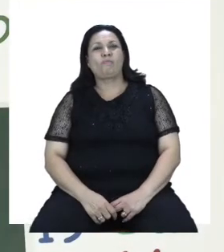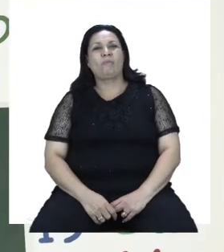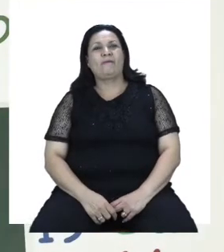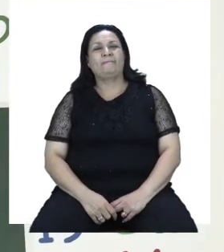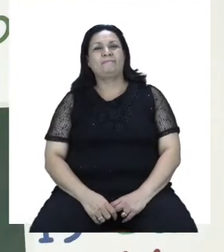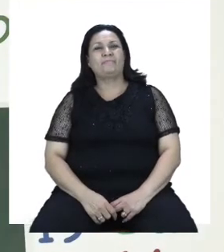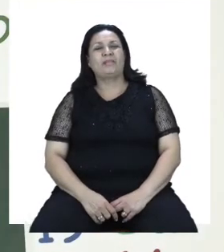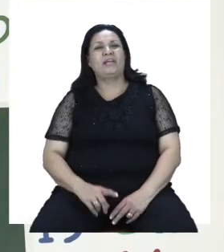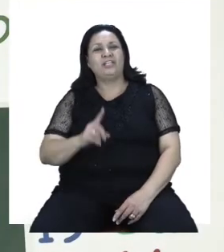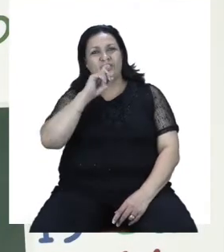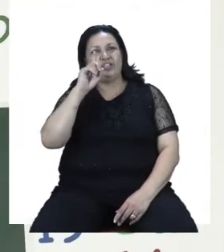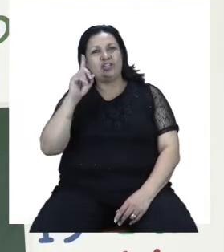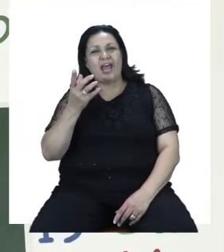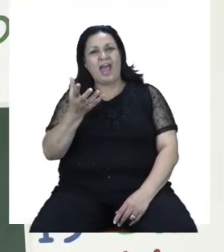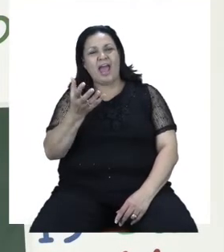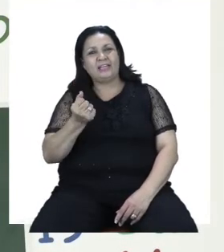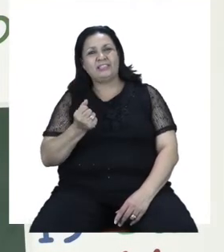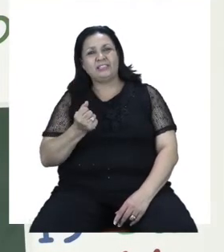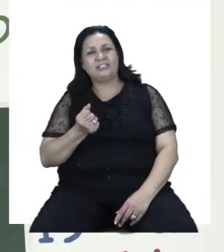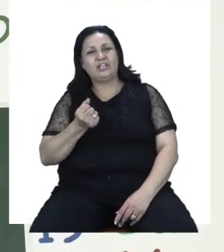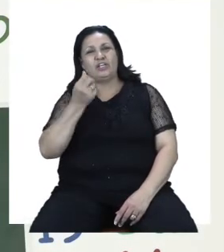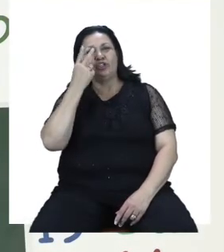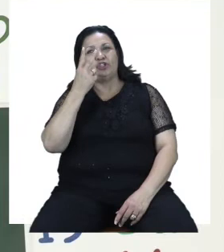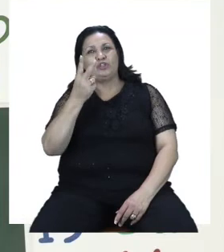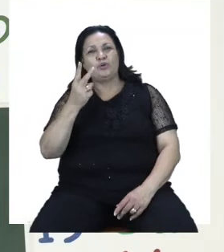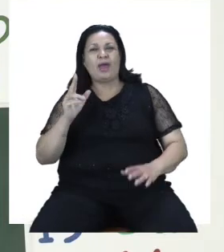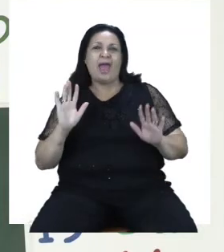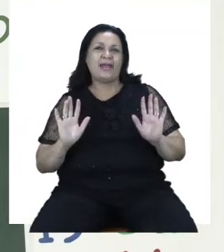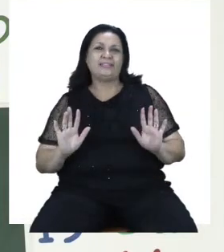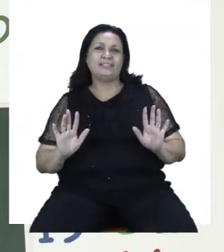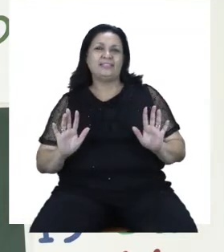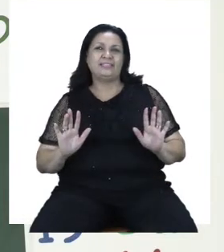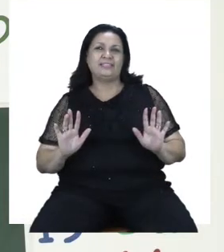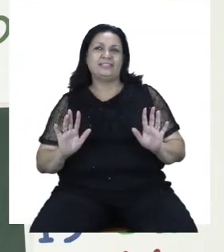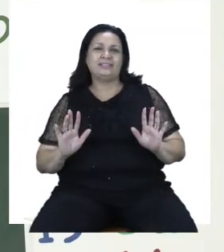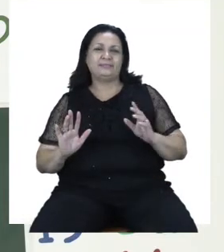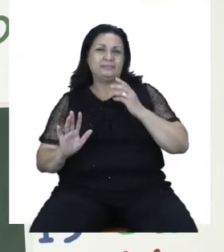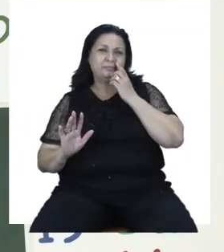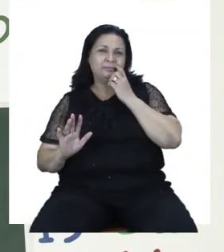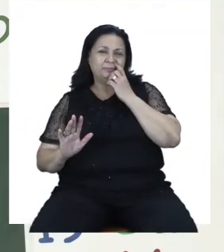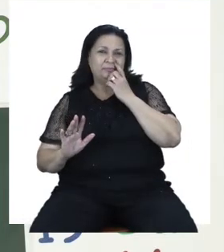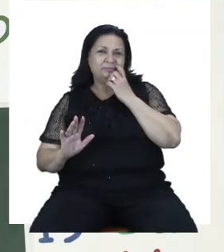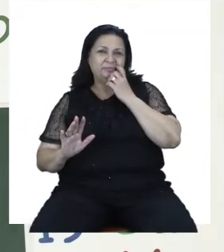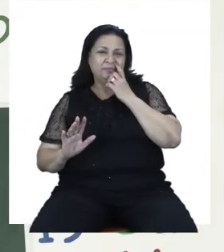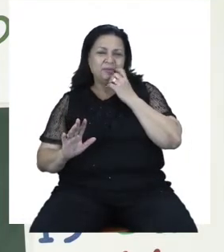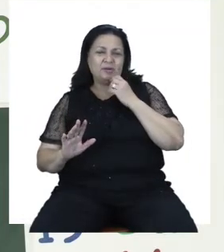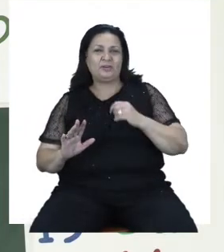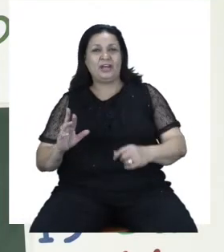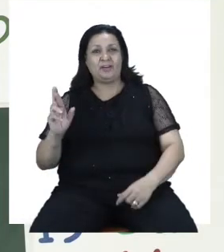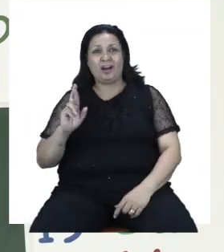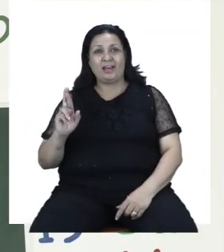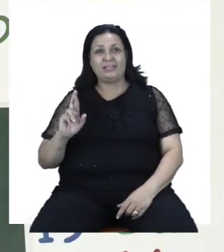Teacher has two hands and on her right